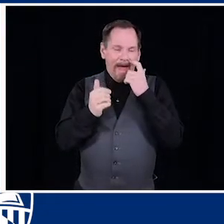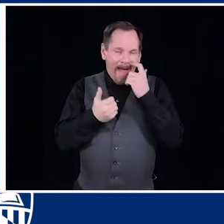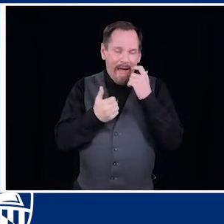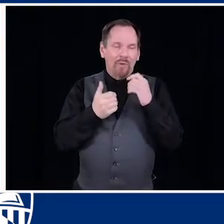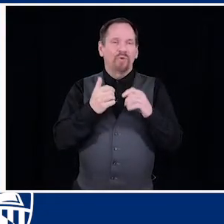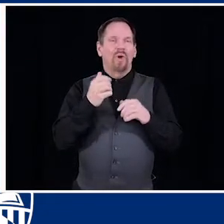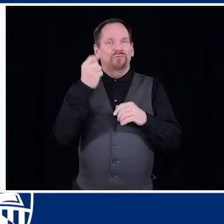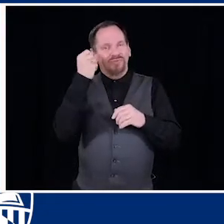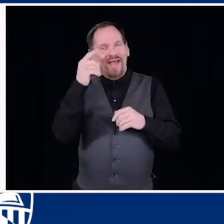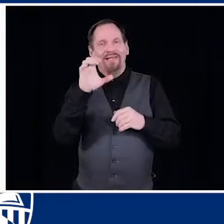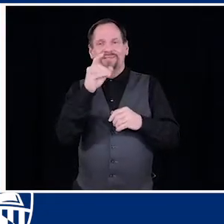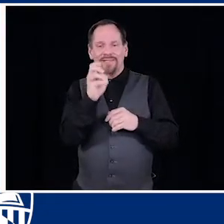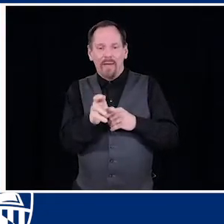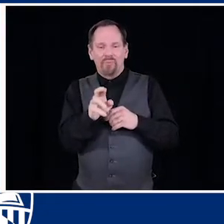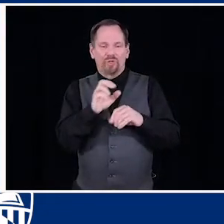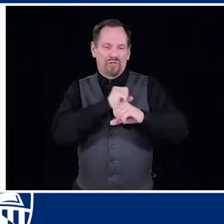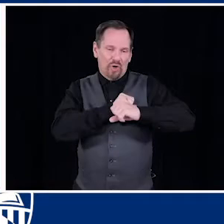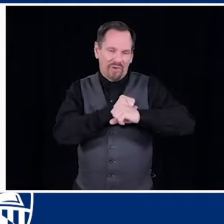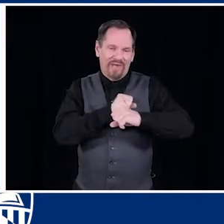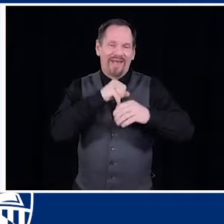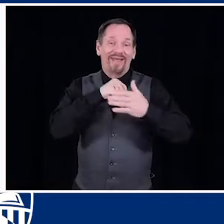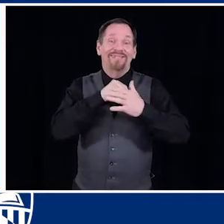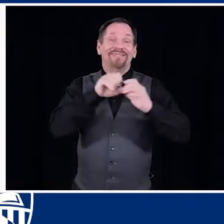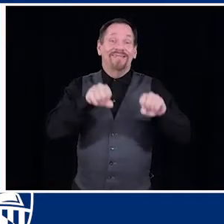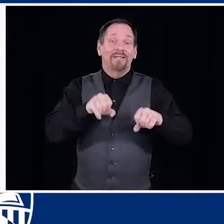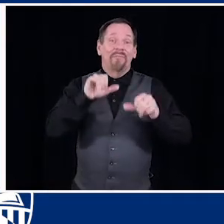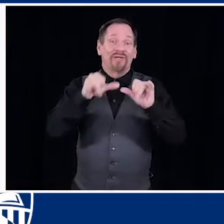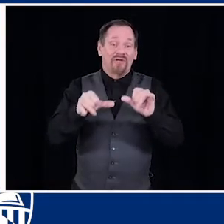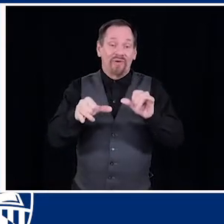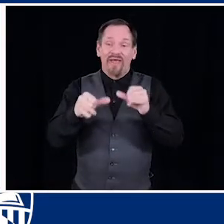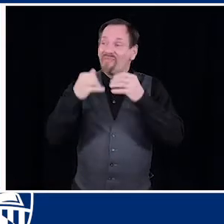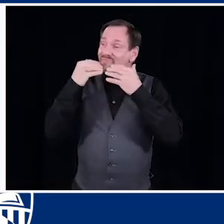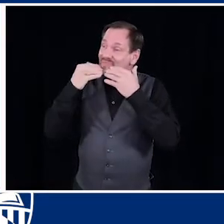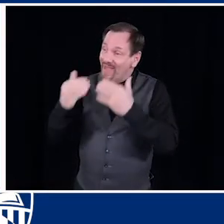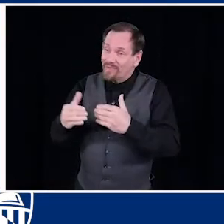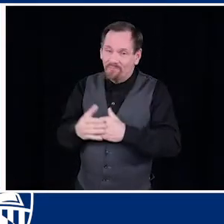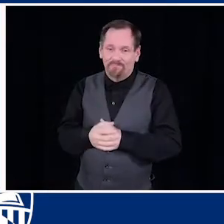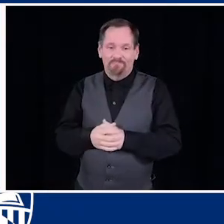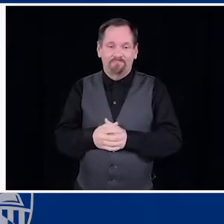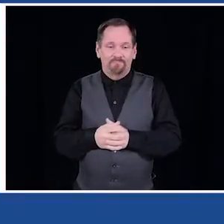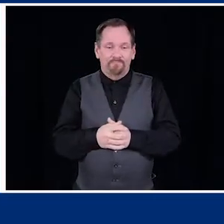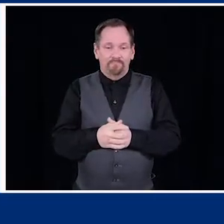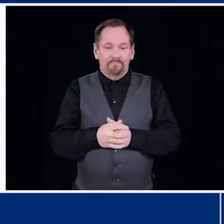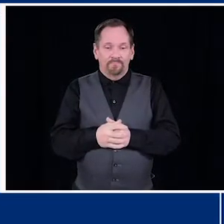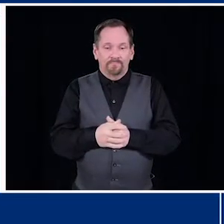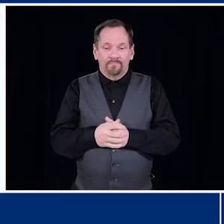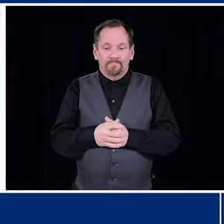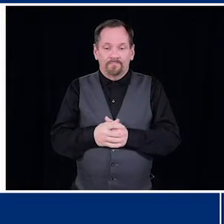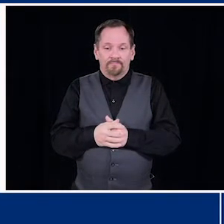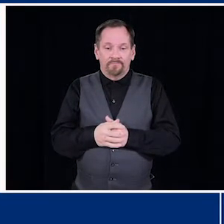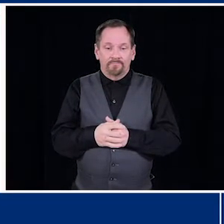cybersecurity into system engineering. With that, thank you for your time and support, Professor Davis.